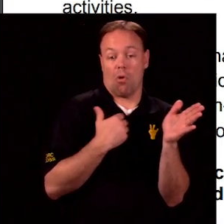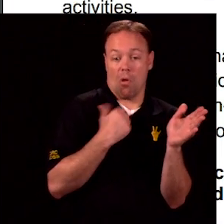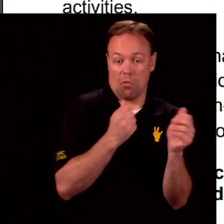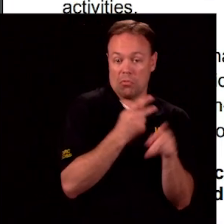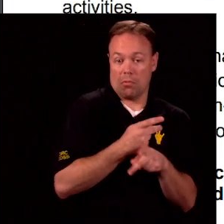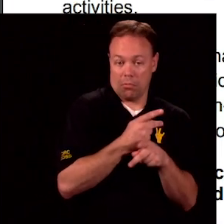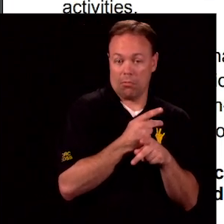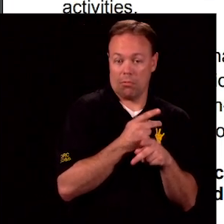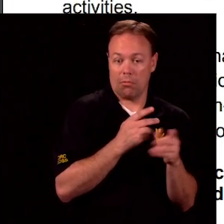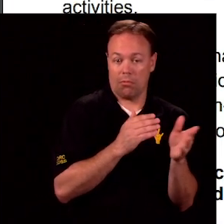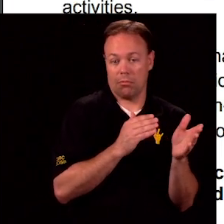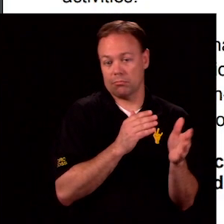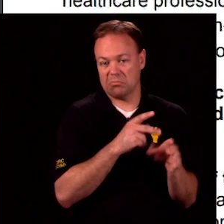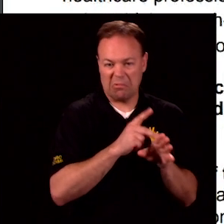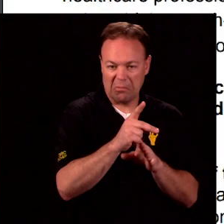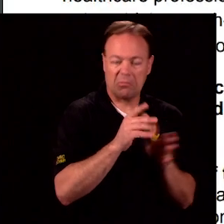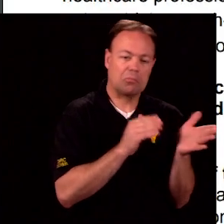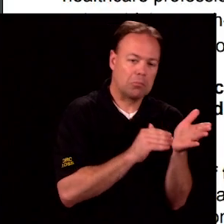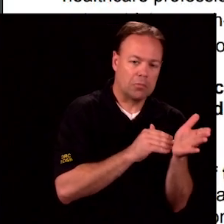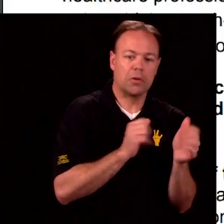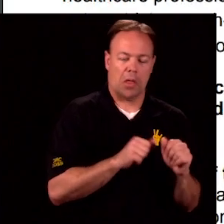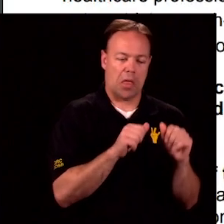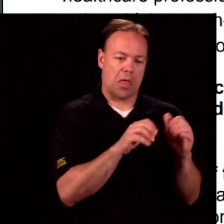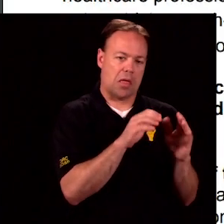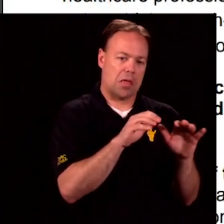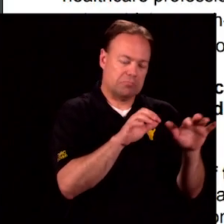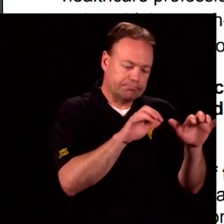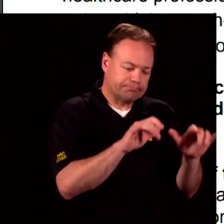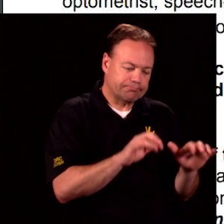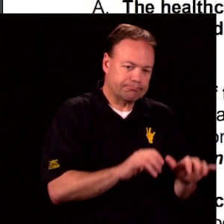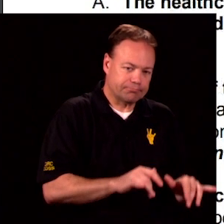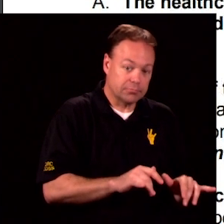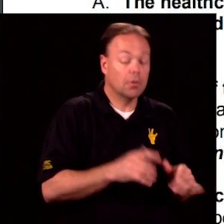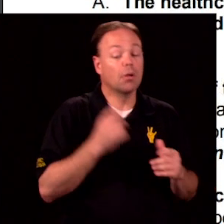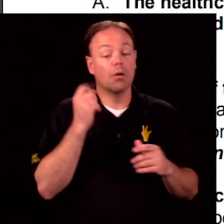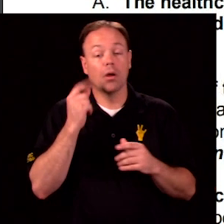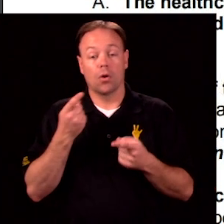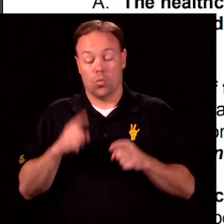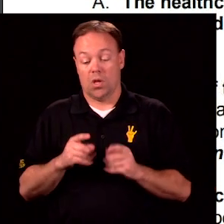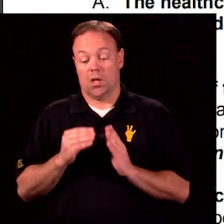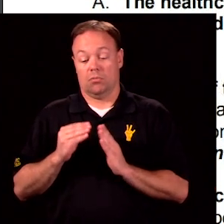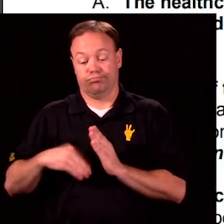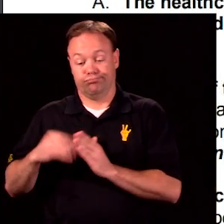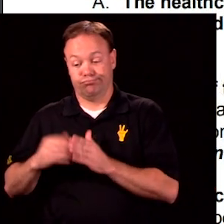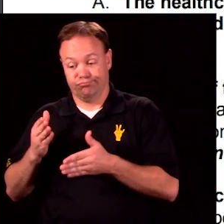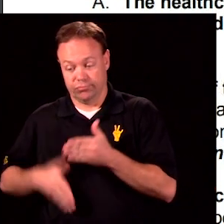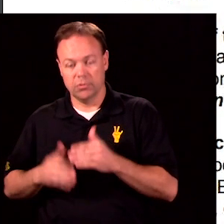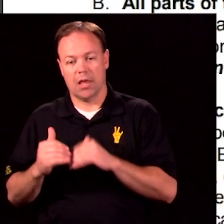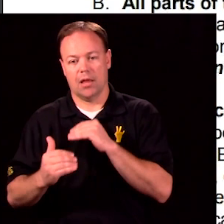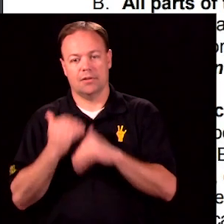professional. When submitting documentation, it is recommended that you fax it to